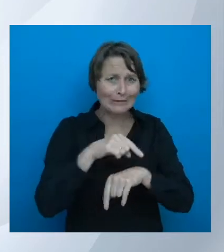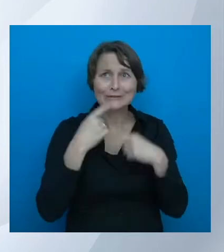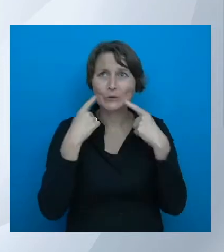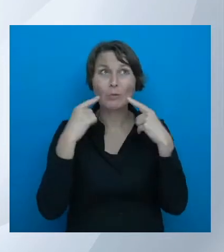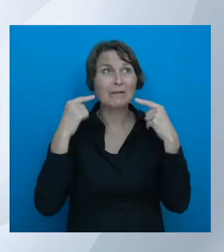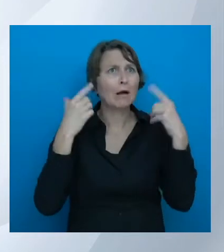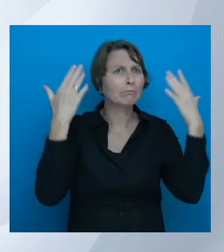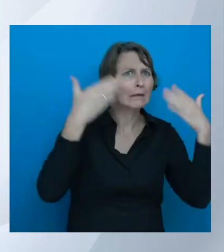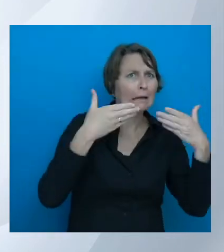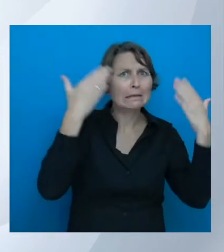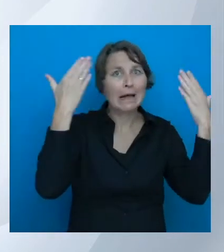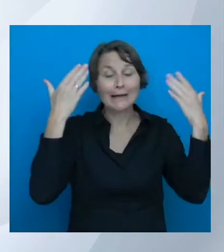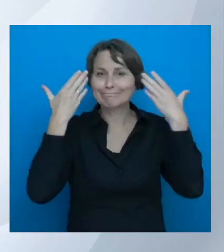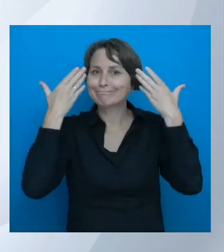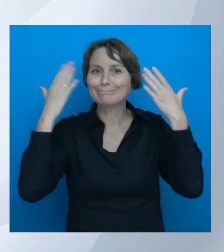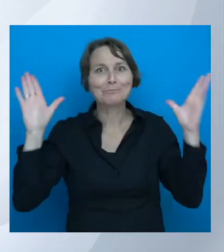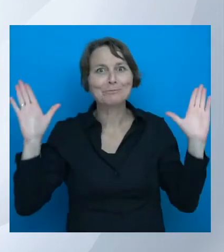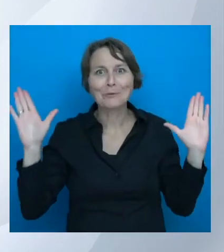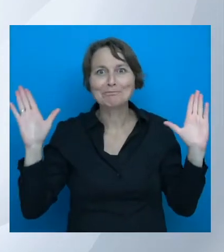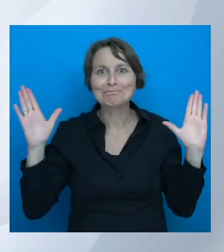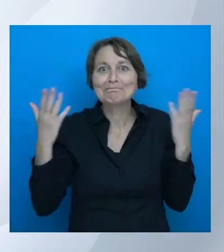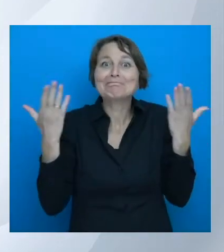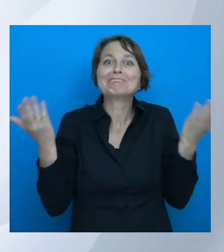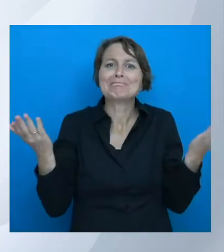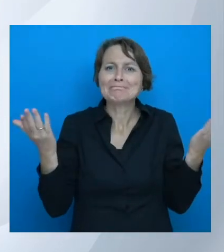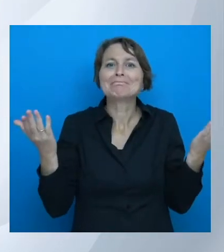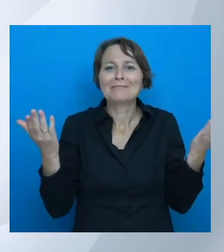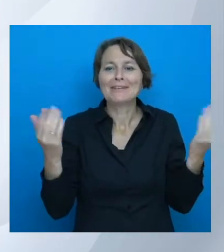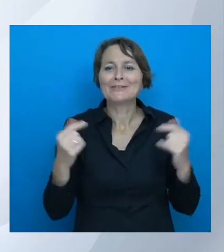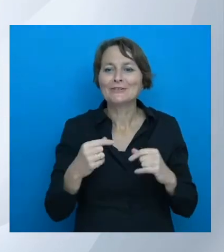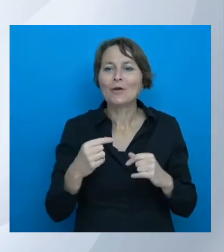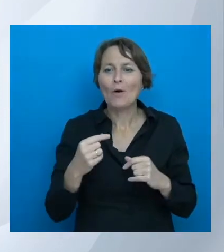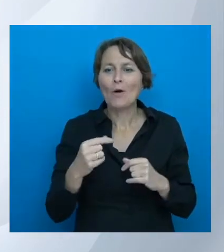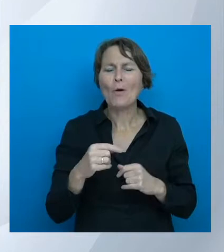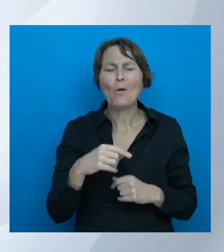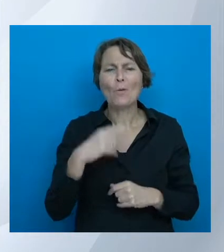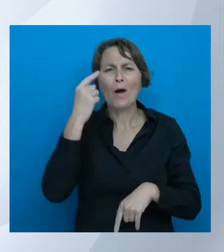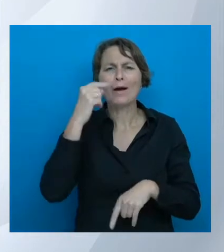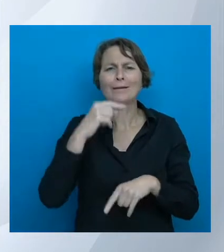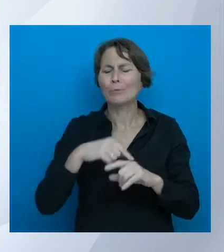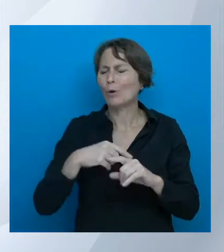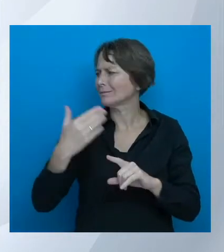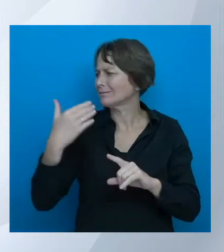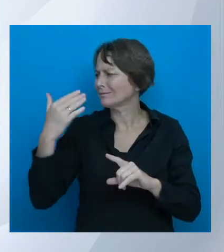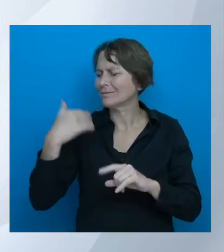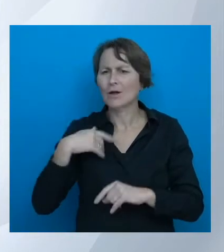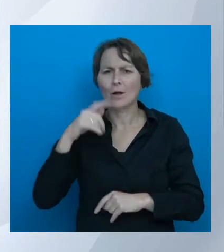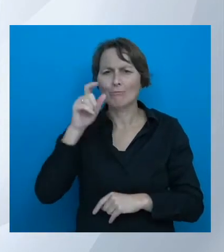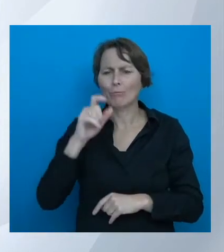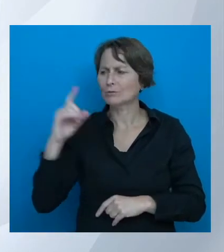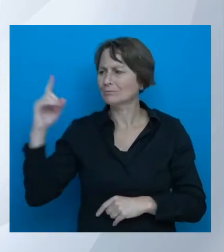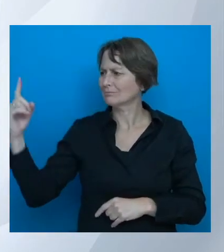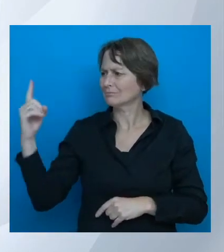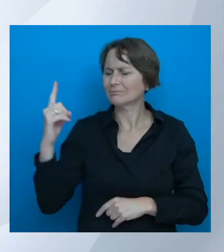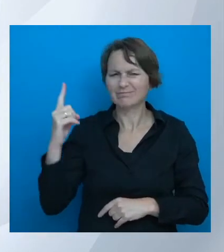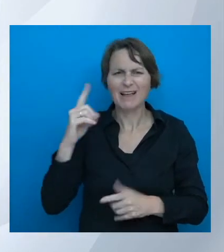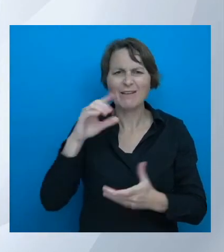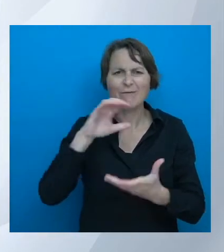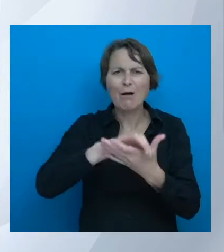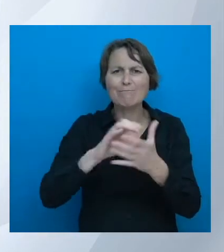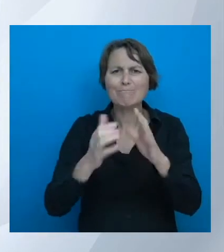couch. Yeah, and, at some point somebody walked in with with burgers, and I was like, oh, that's like breakfast or like, I don't